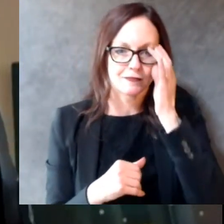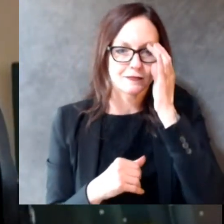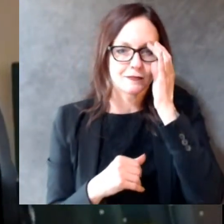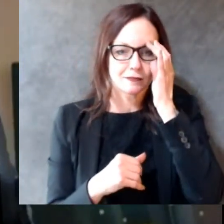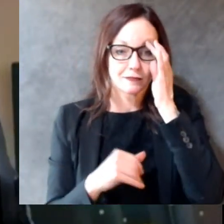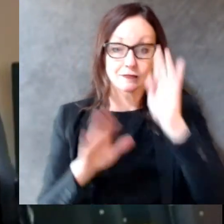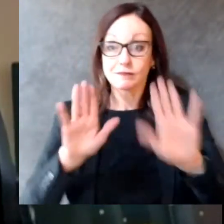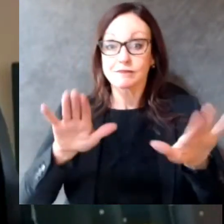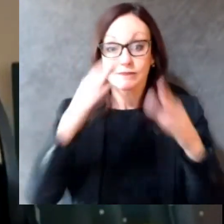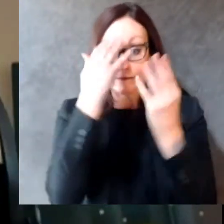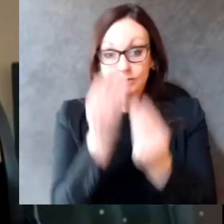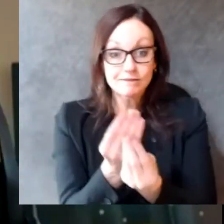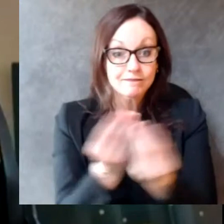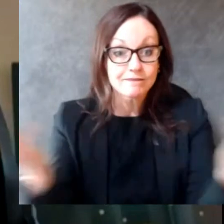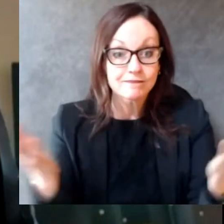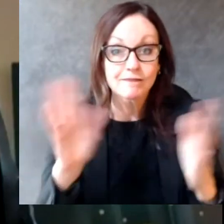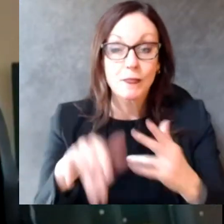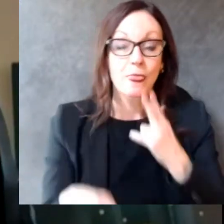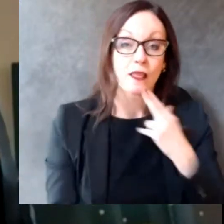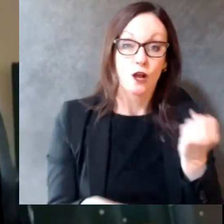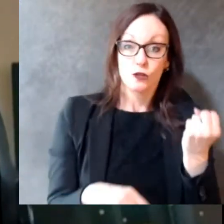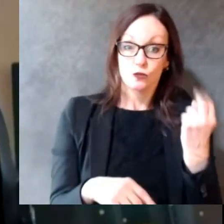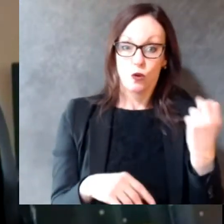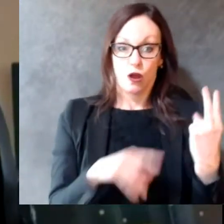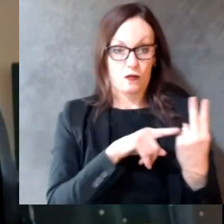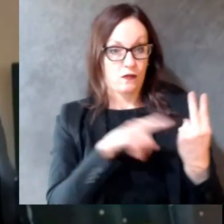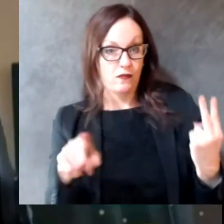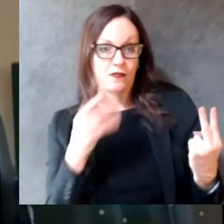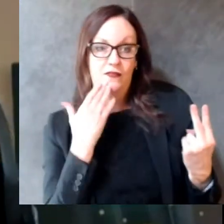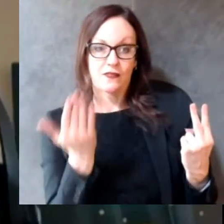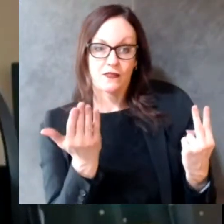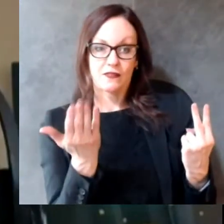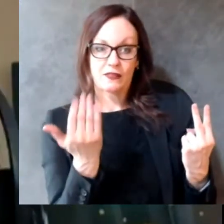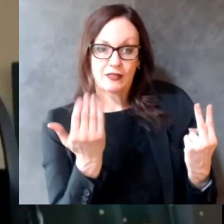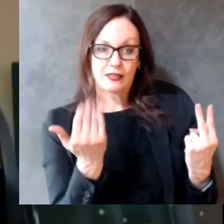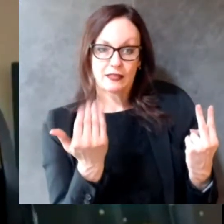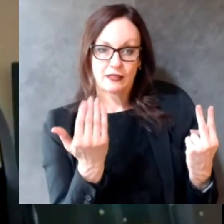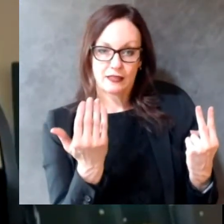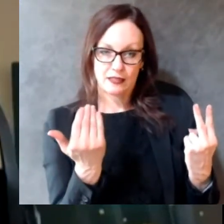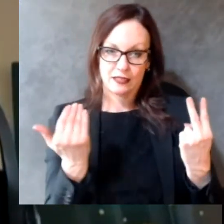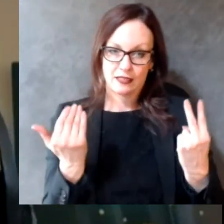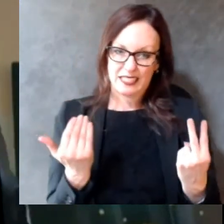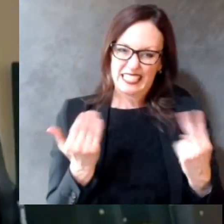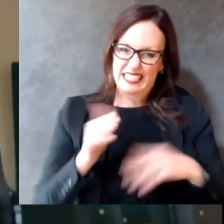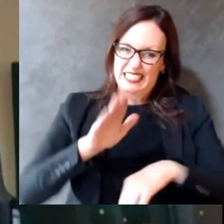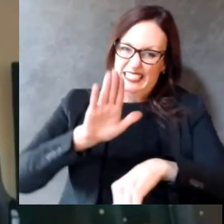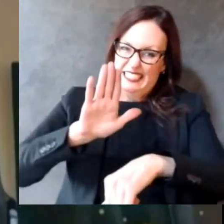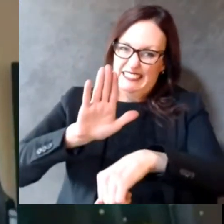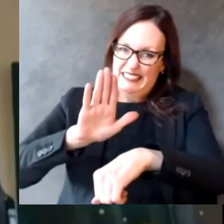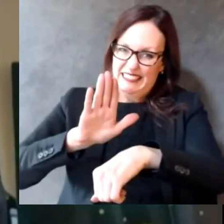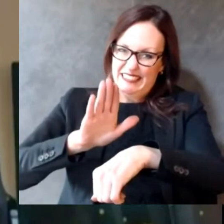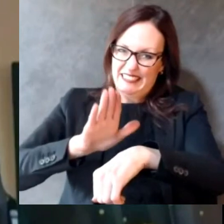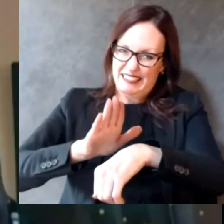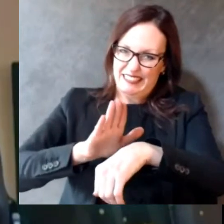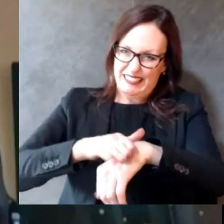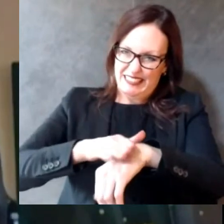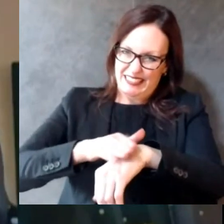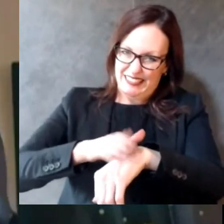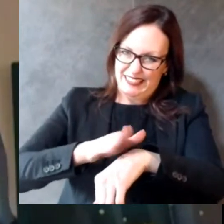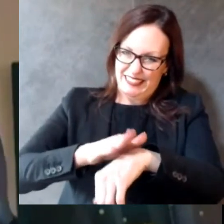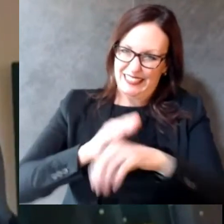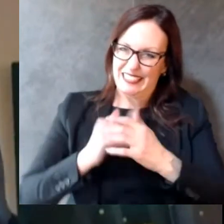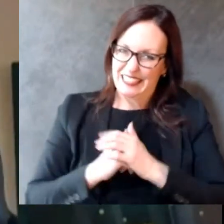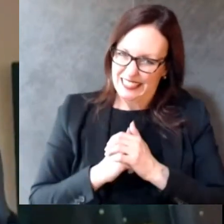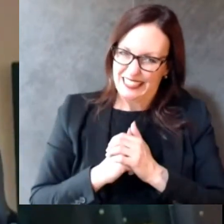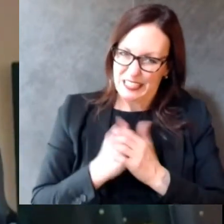because some providers may just not feel able to handle all the intricacies of the Pfizer vaccine,